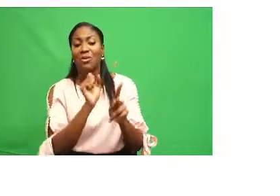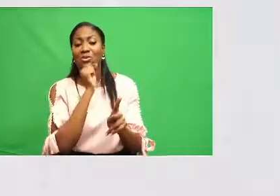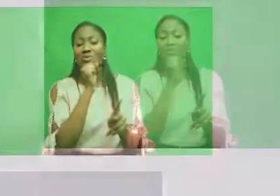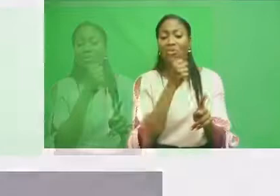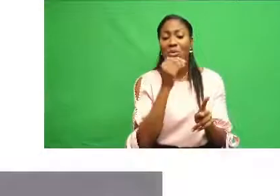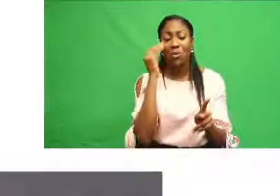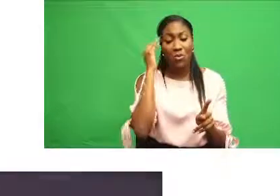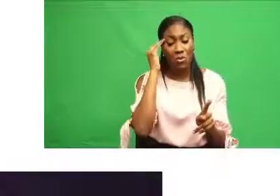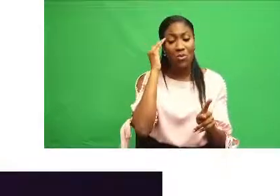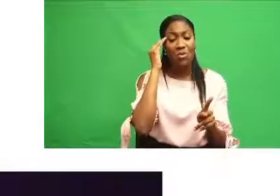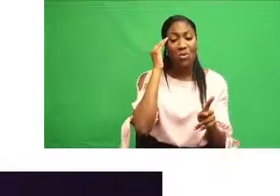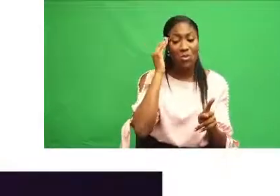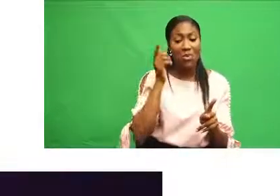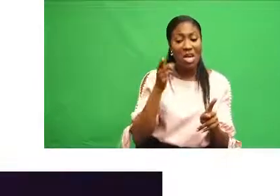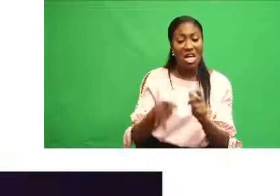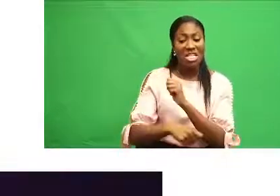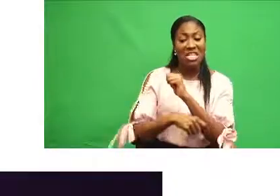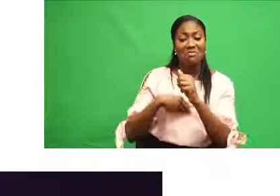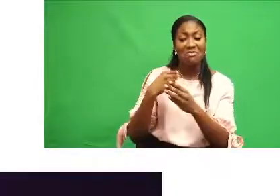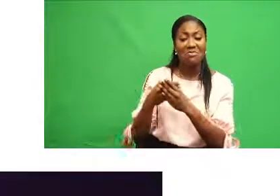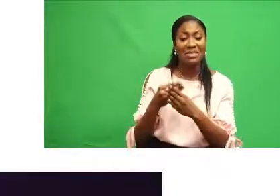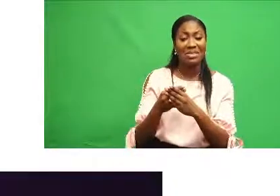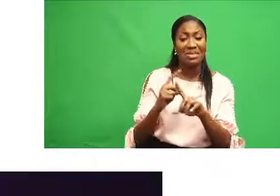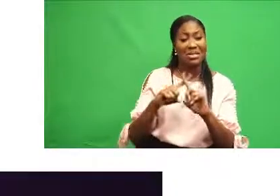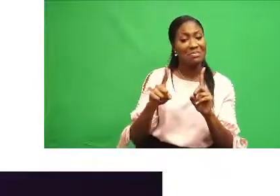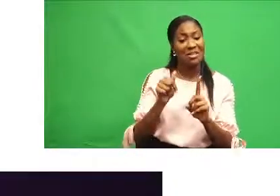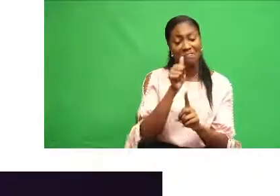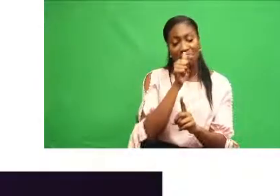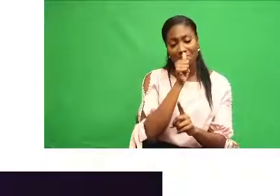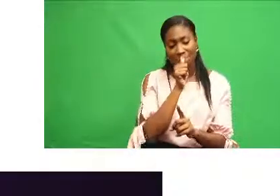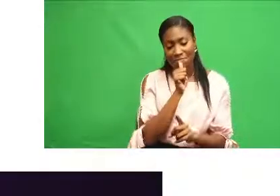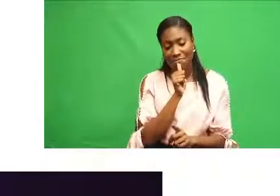but remains silent.